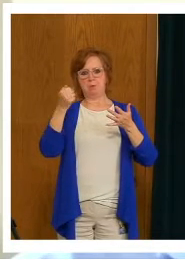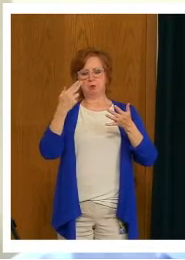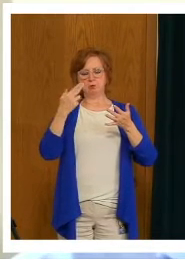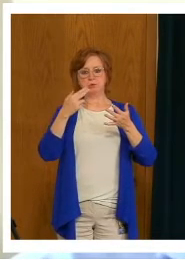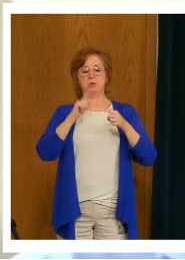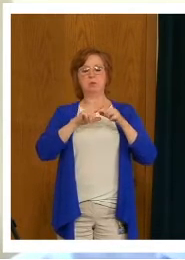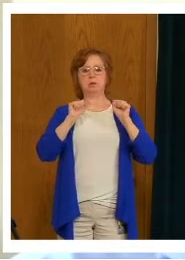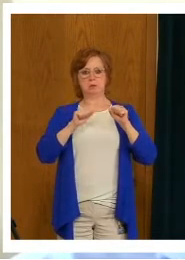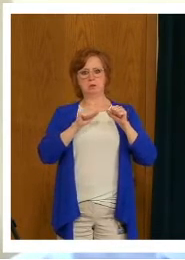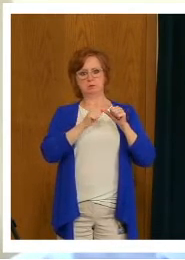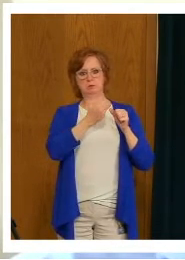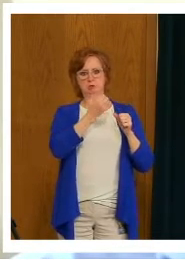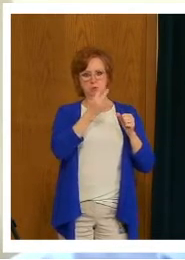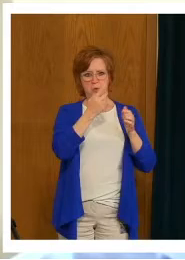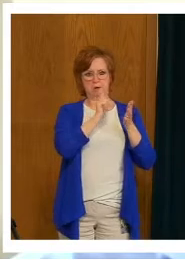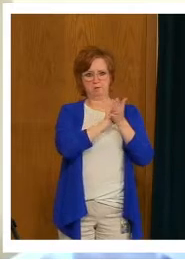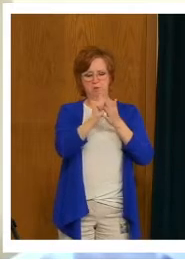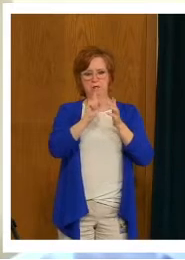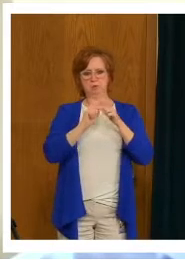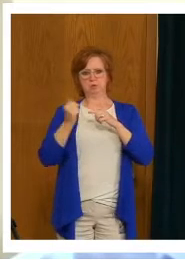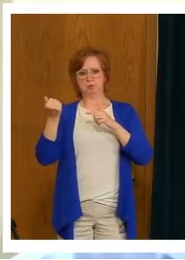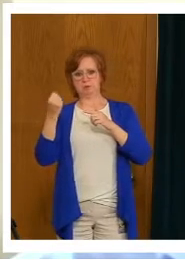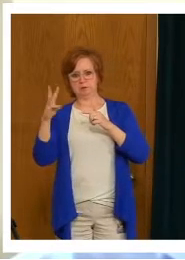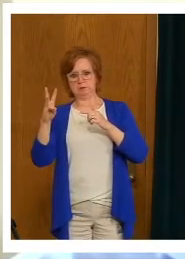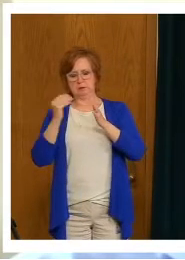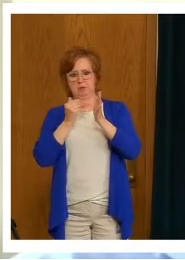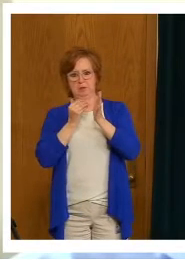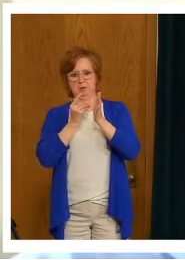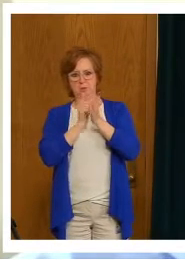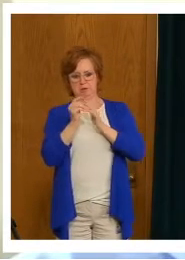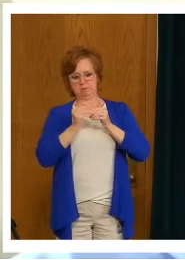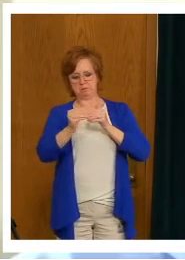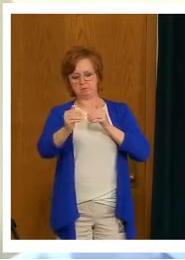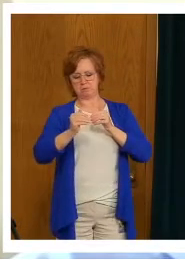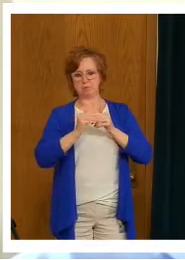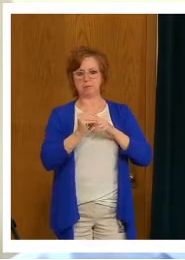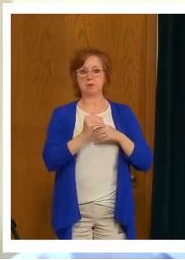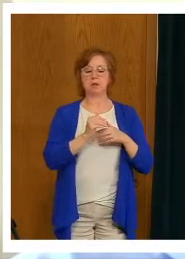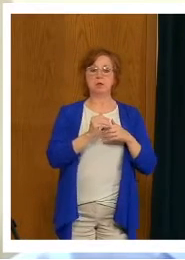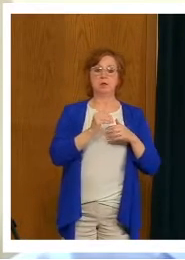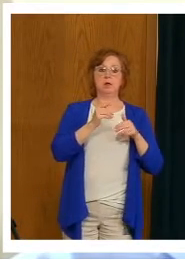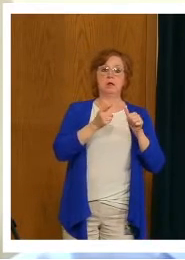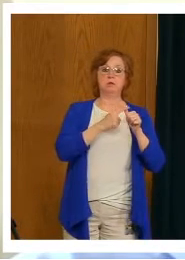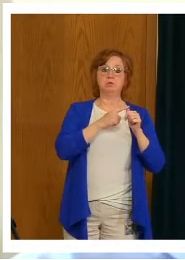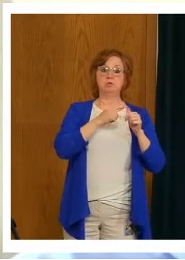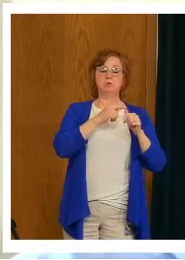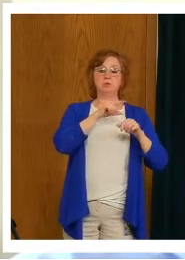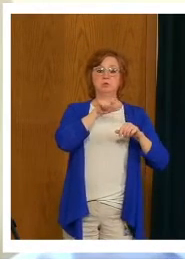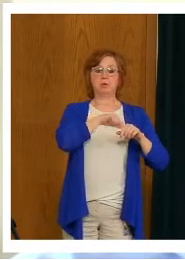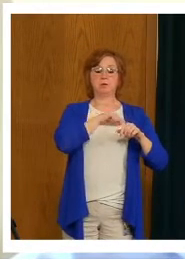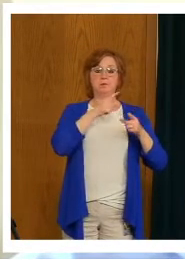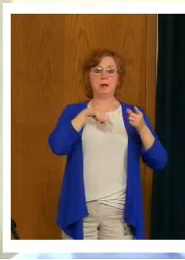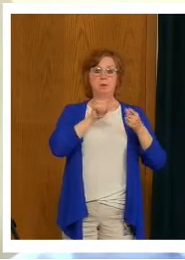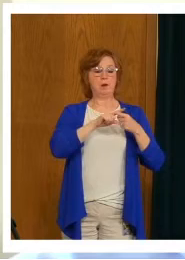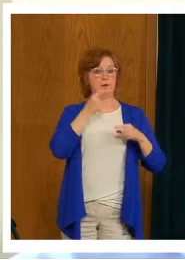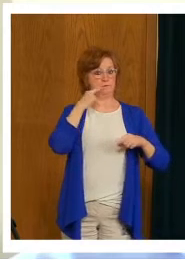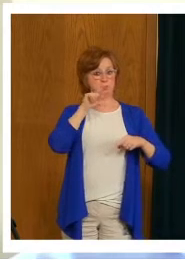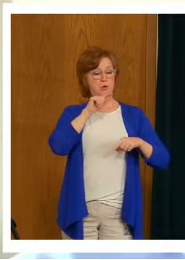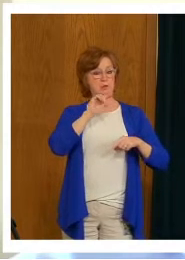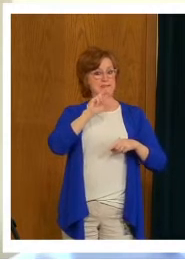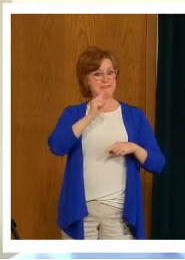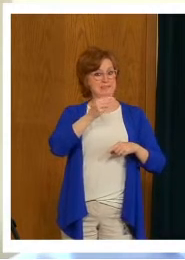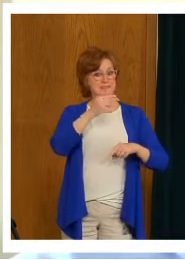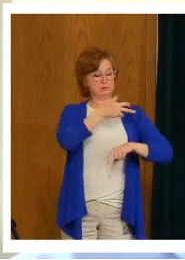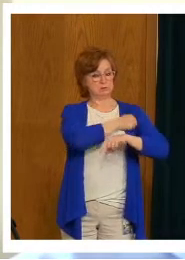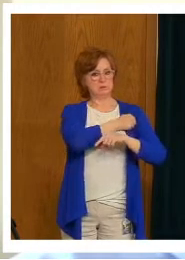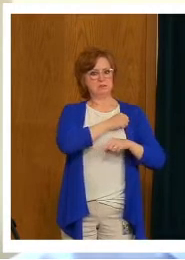So most of us will become eligible in the first to second week of June. But there is good information emerging, and we'll be